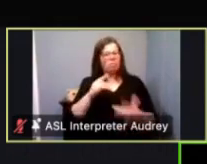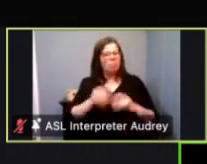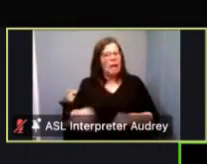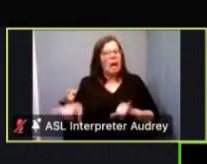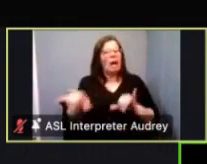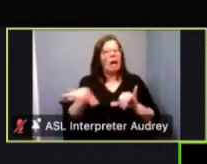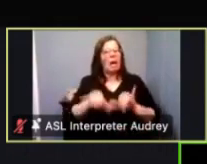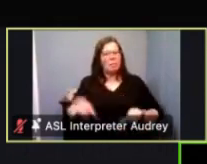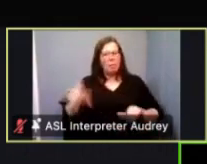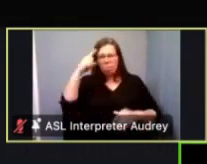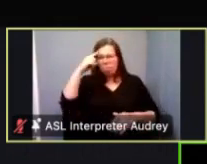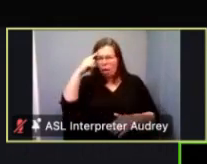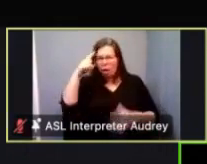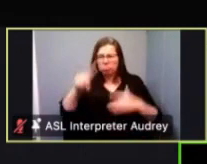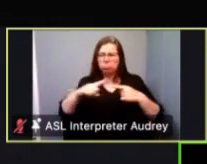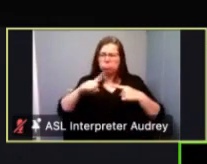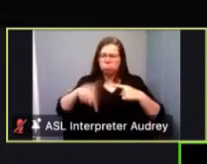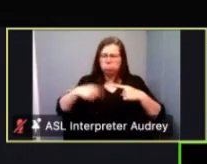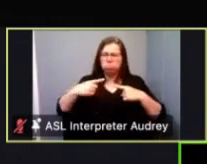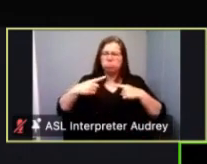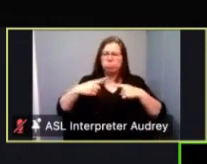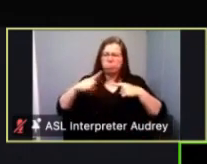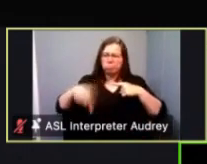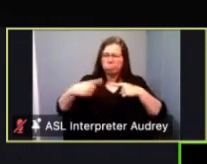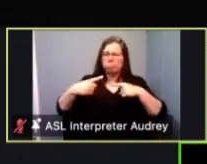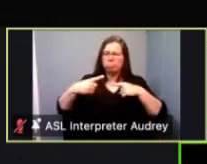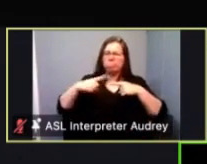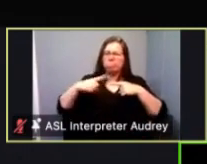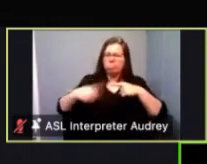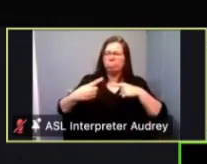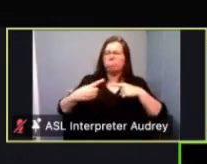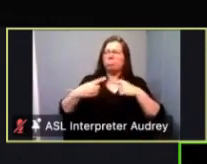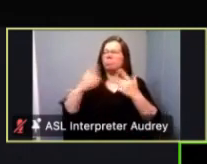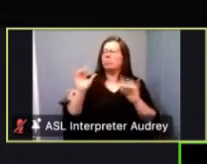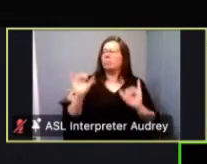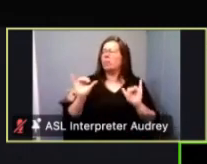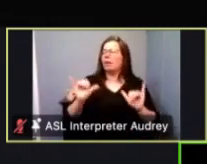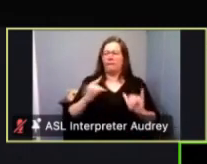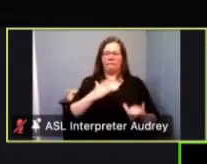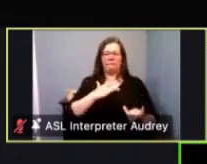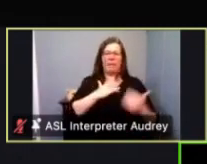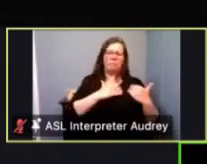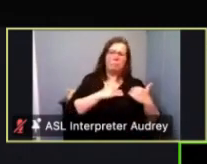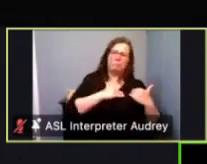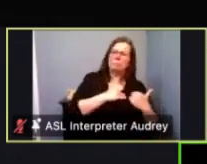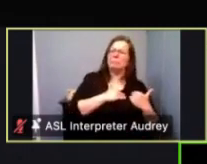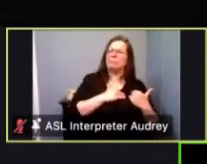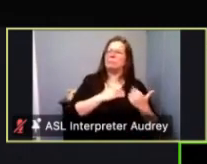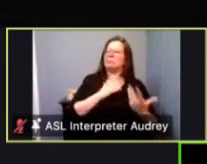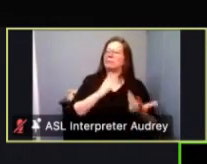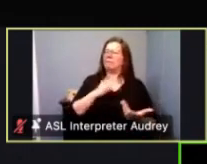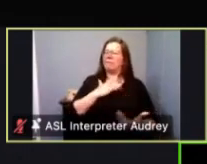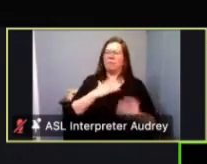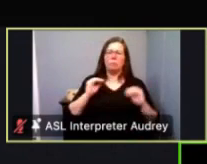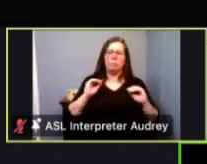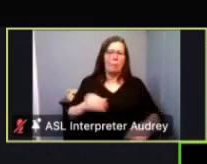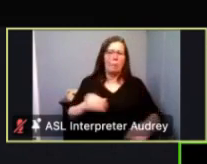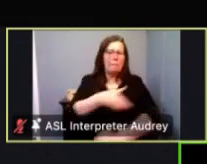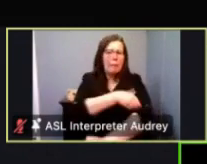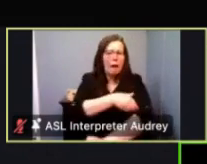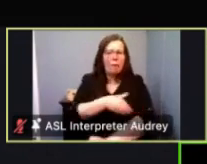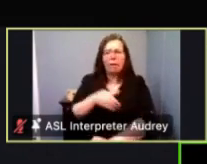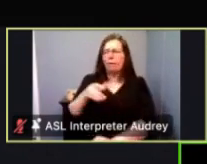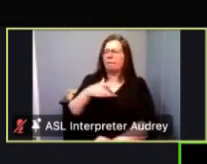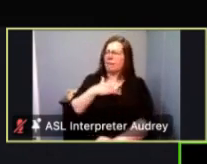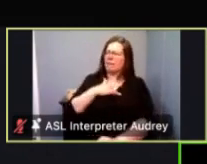be experiencing internalized ableism. Feeling like a burden, not feeling powerful enough, feeling like they need to